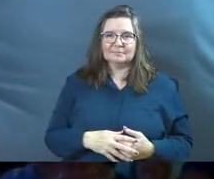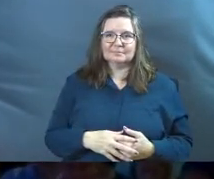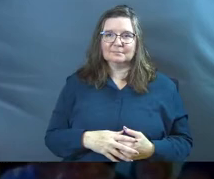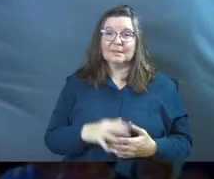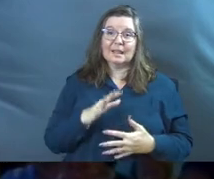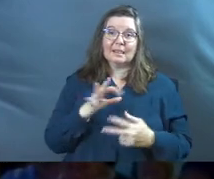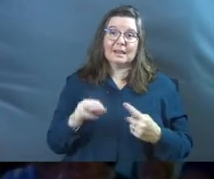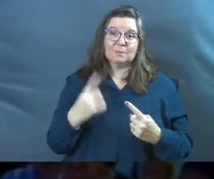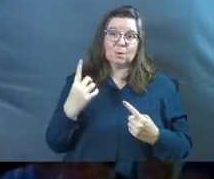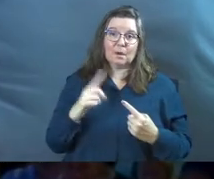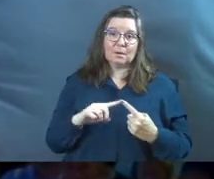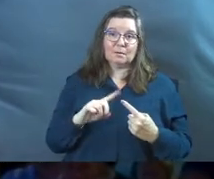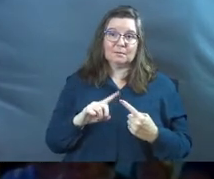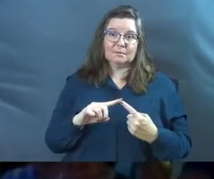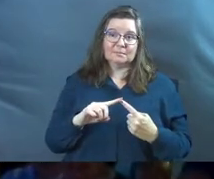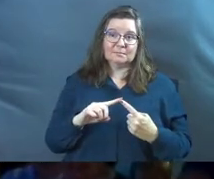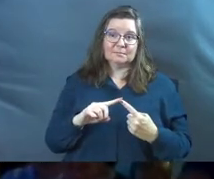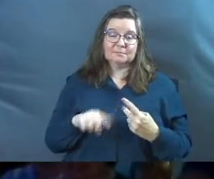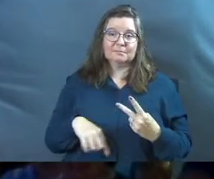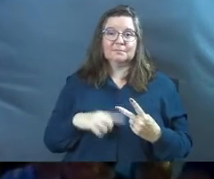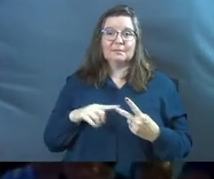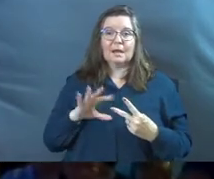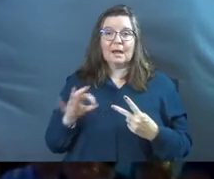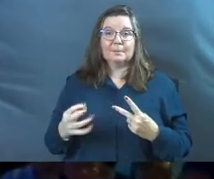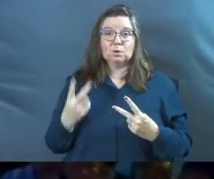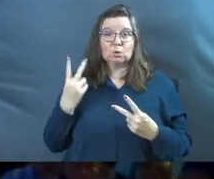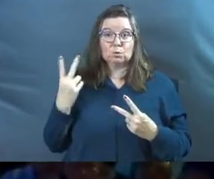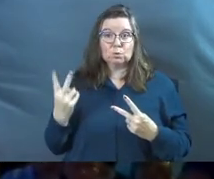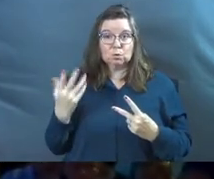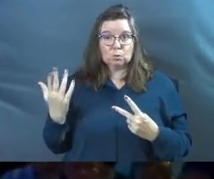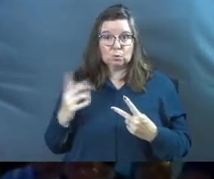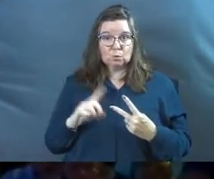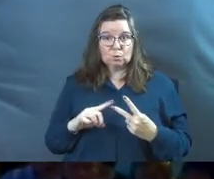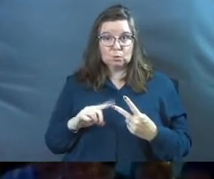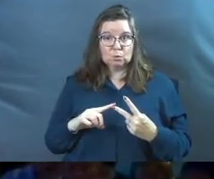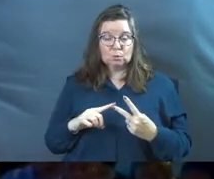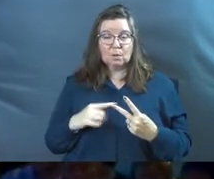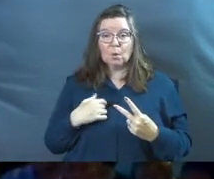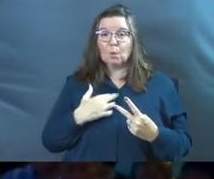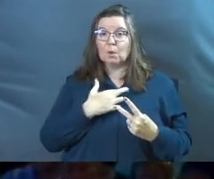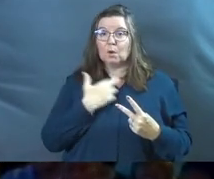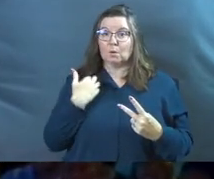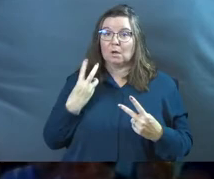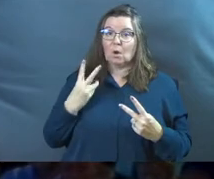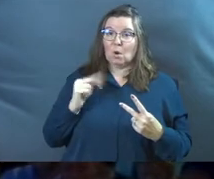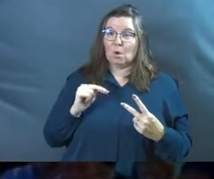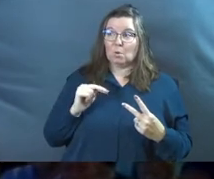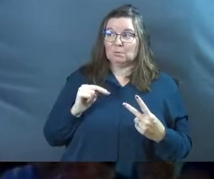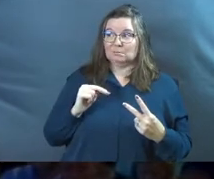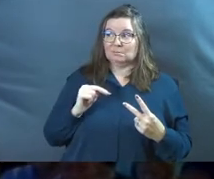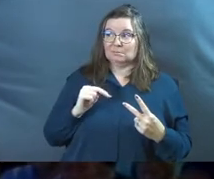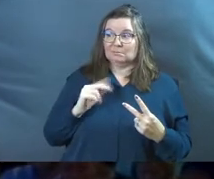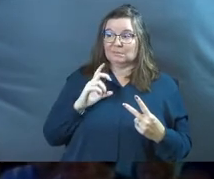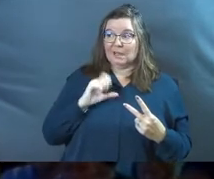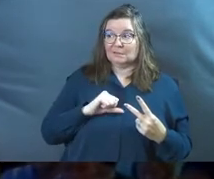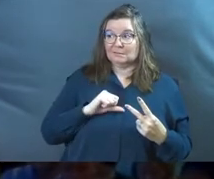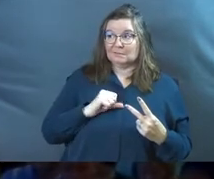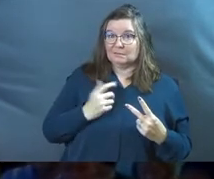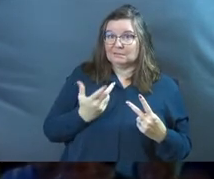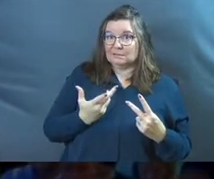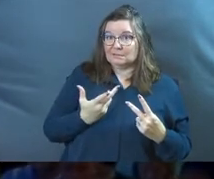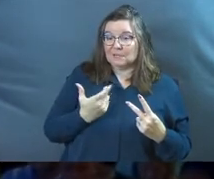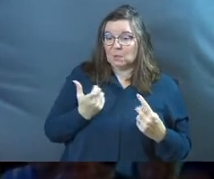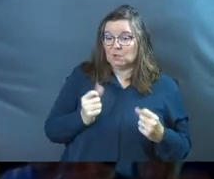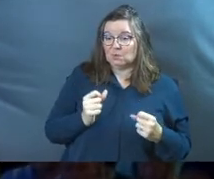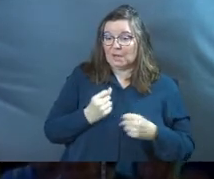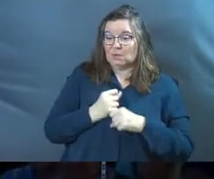So that's option one. Option two is we risk our own necks, I guess,